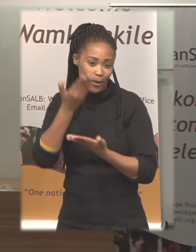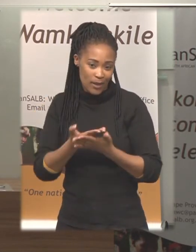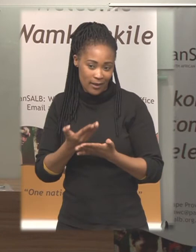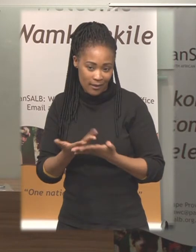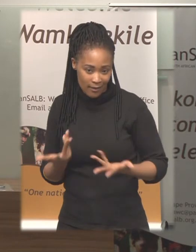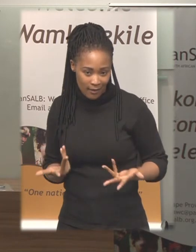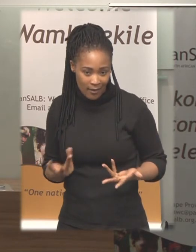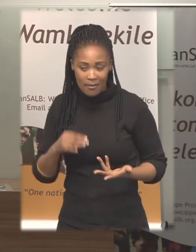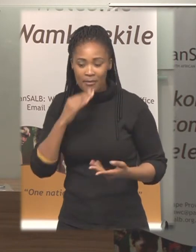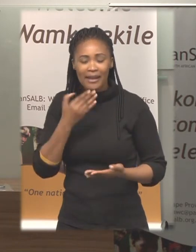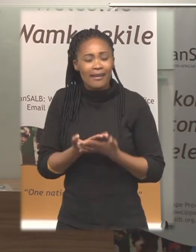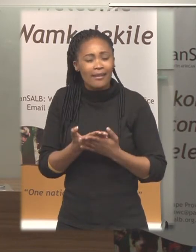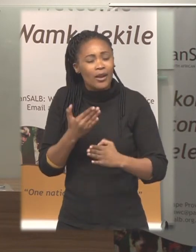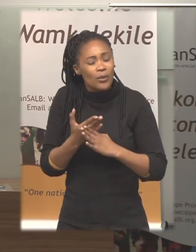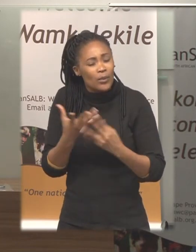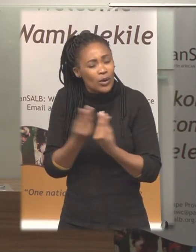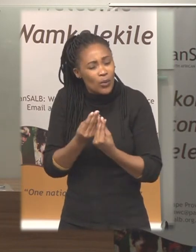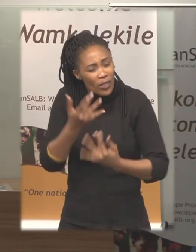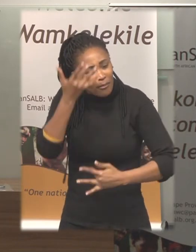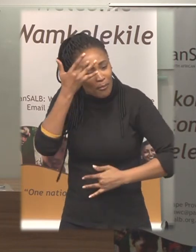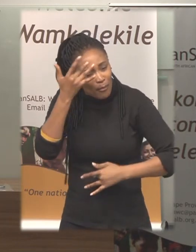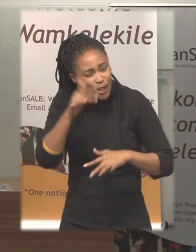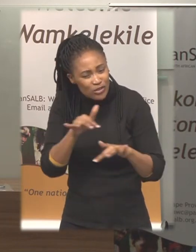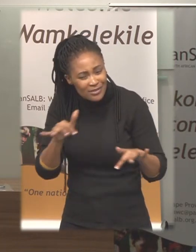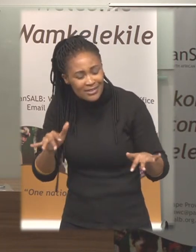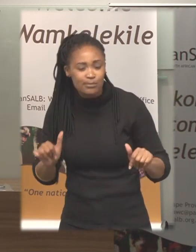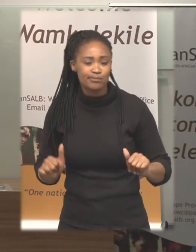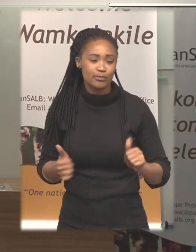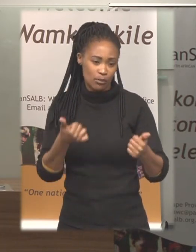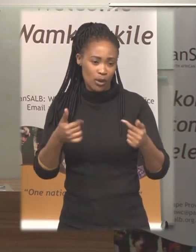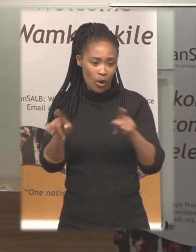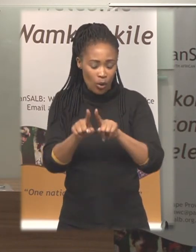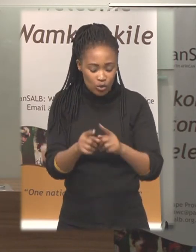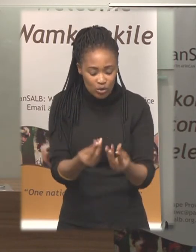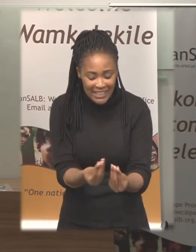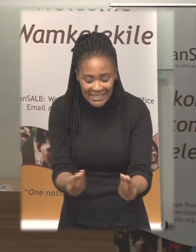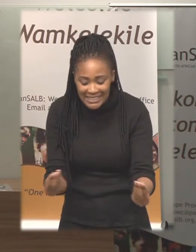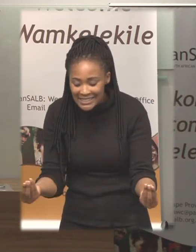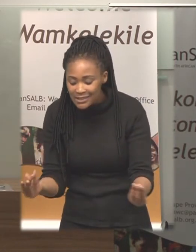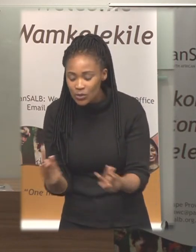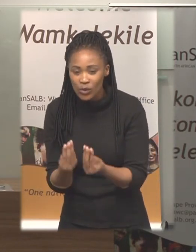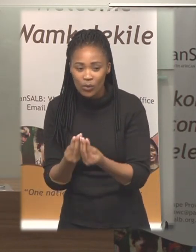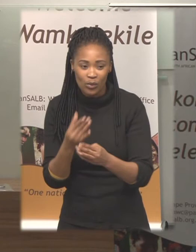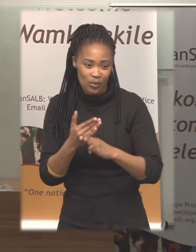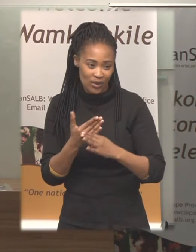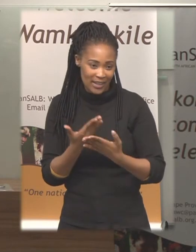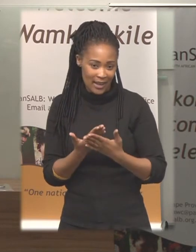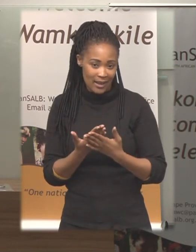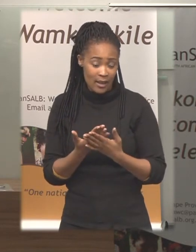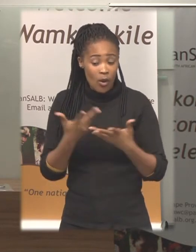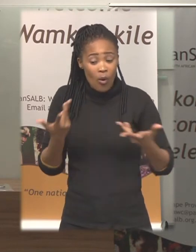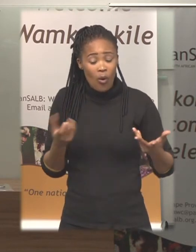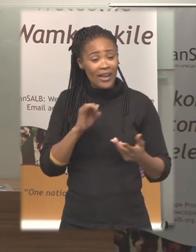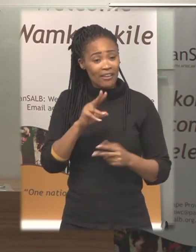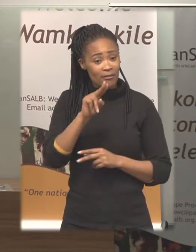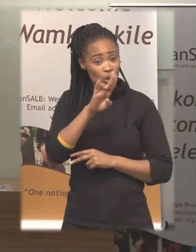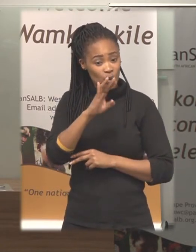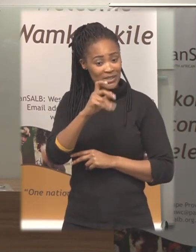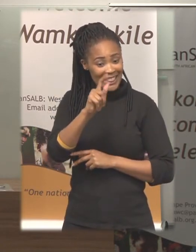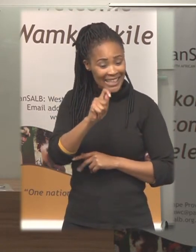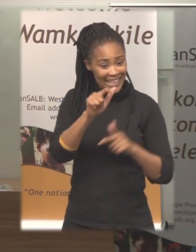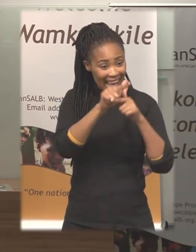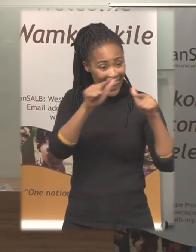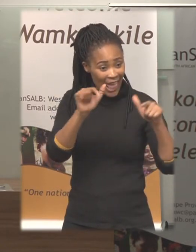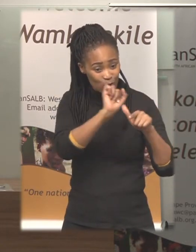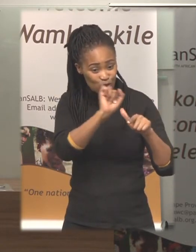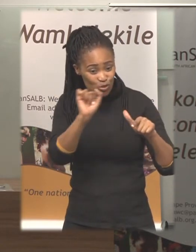patients, and also likewise teachers with kids in class. And if UCT makes their language admission criteria